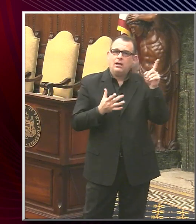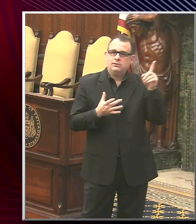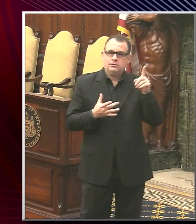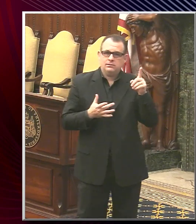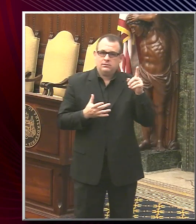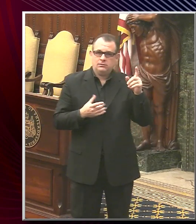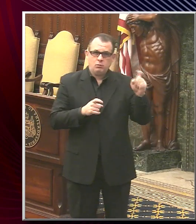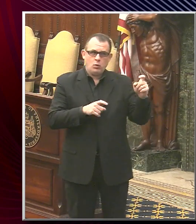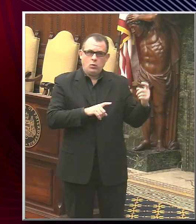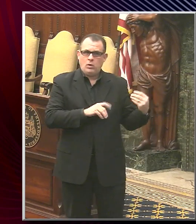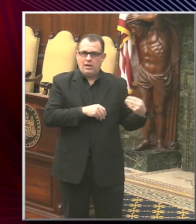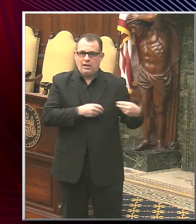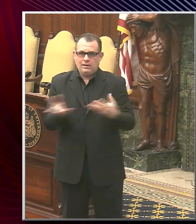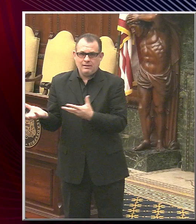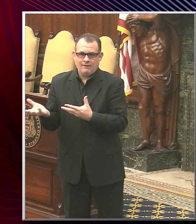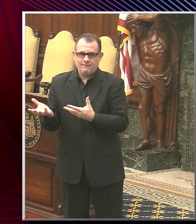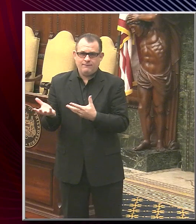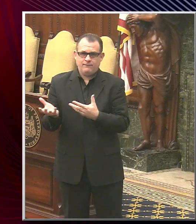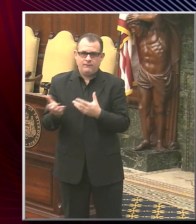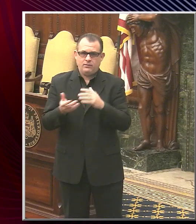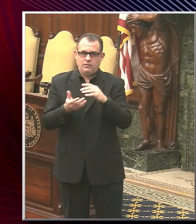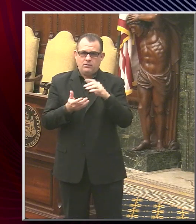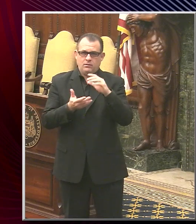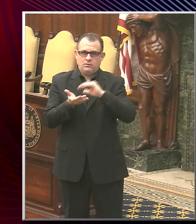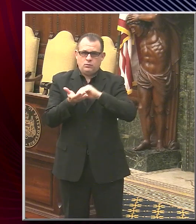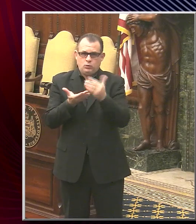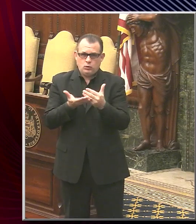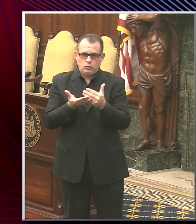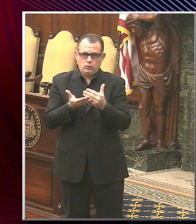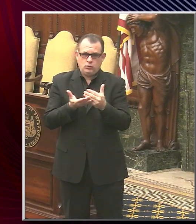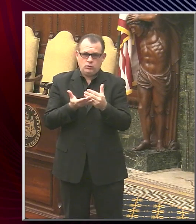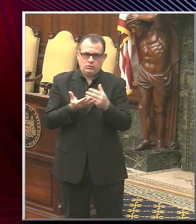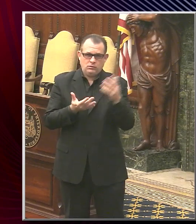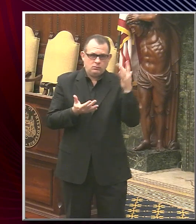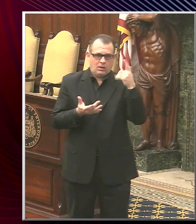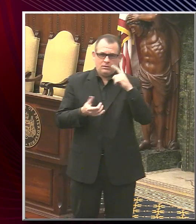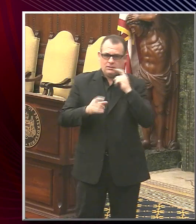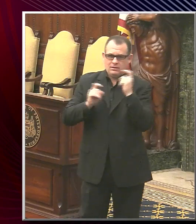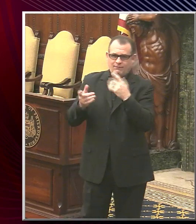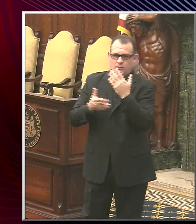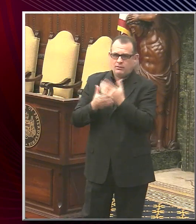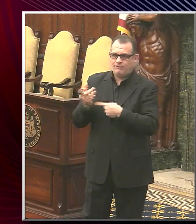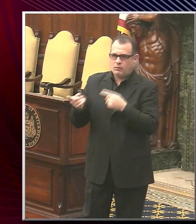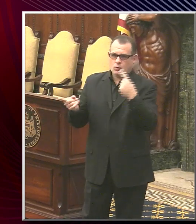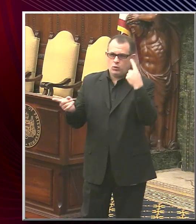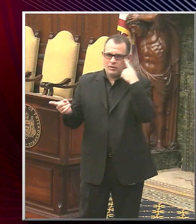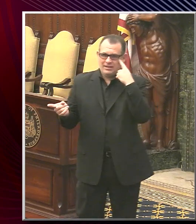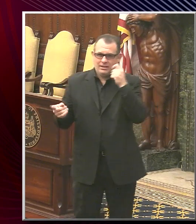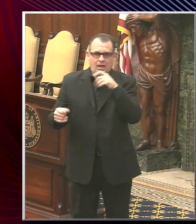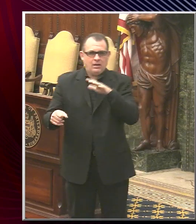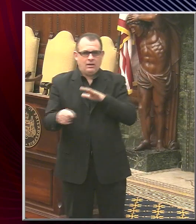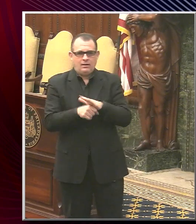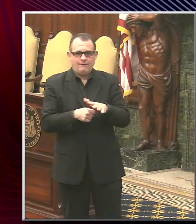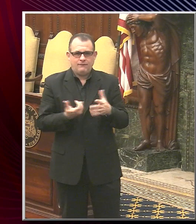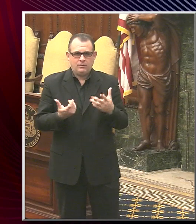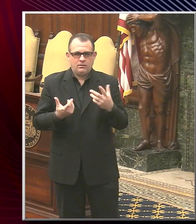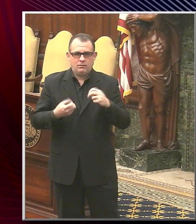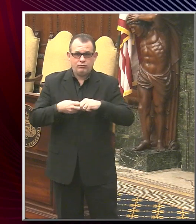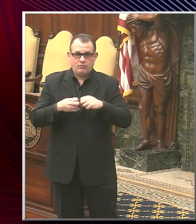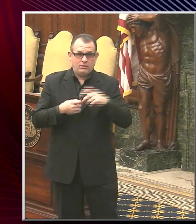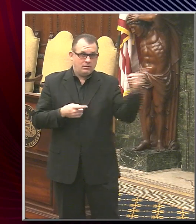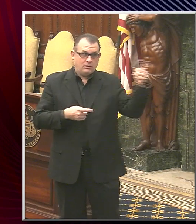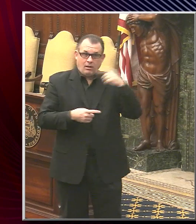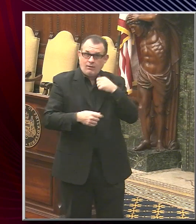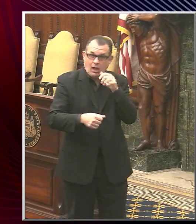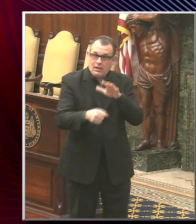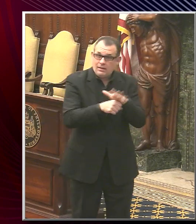the dosages, what are they saying about why you're getting what you think is a short number? What's the problem? Do they not have enough? Are they not